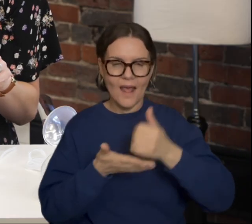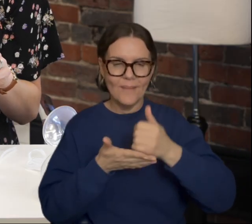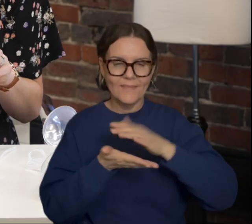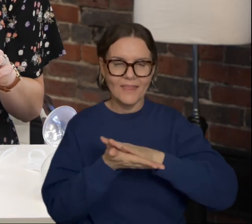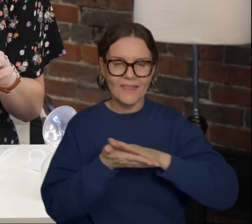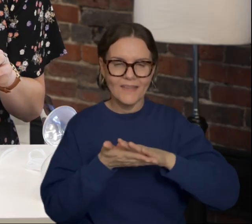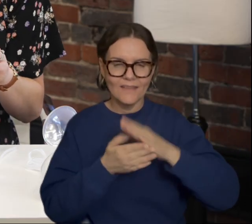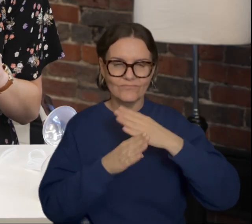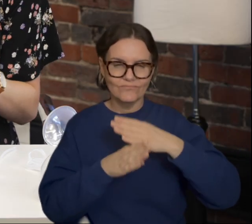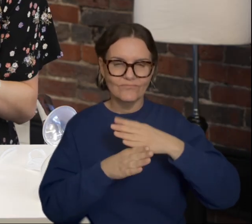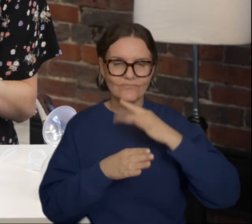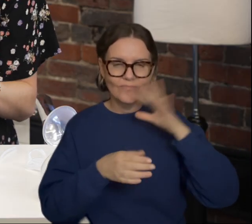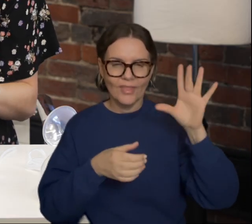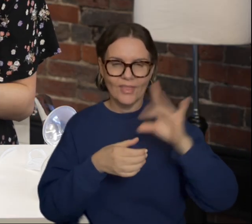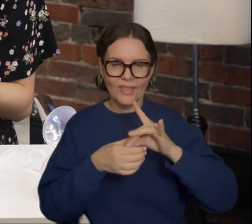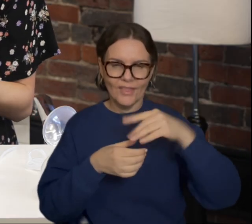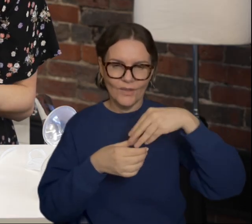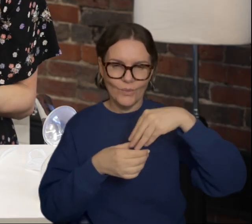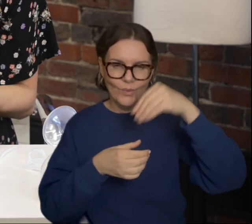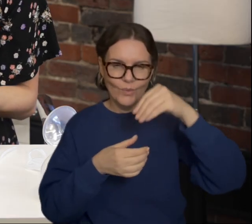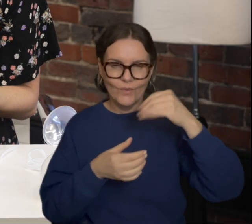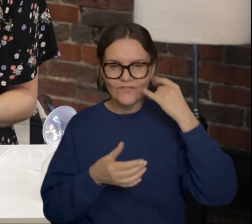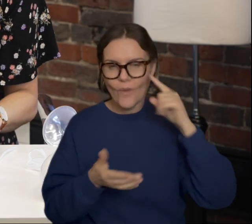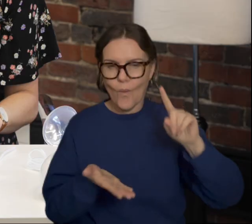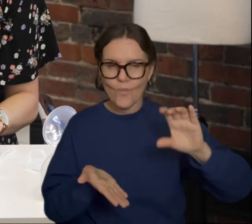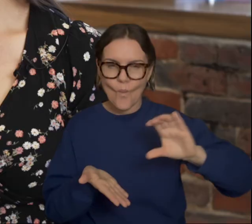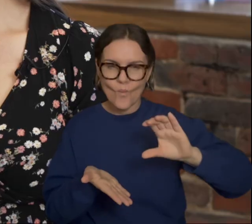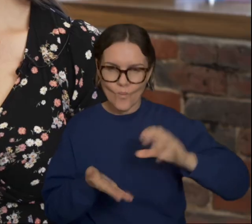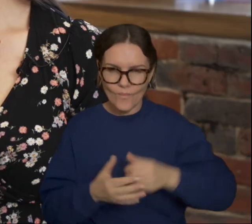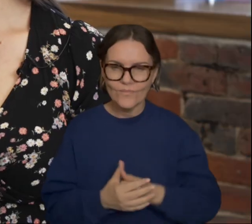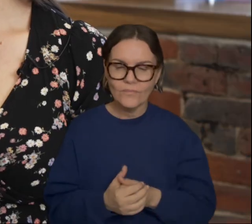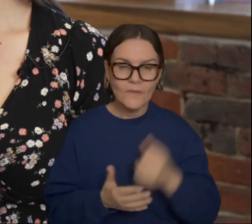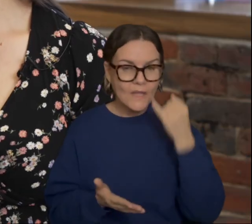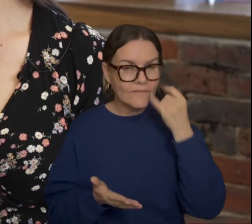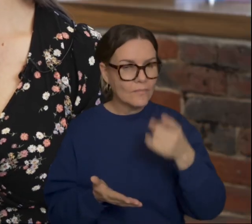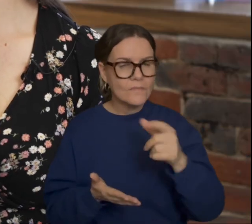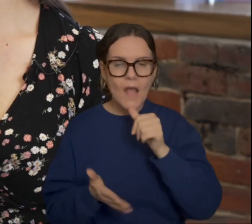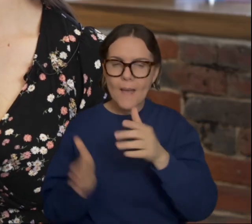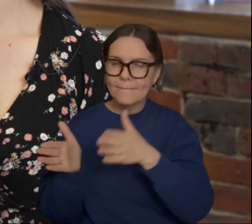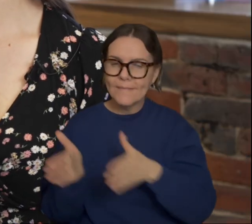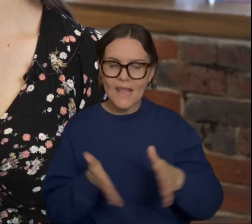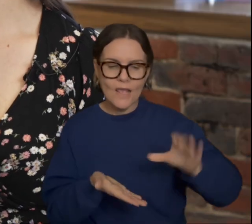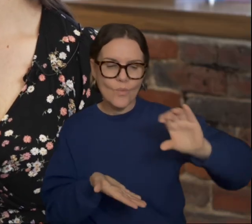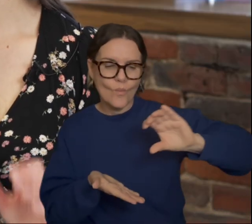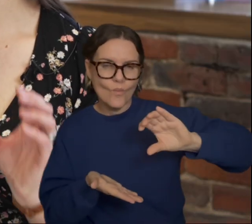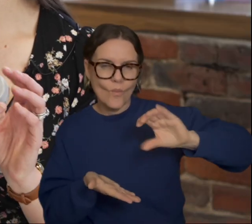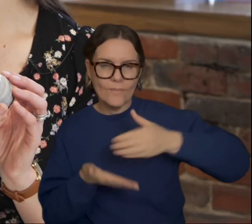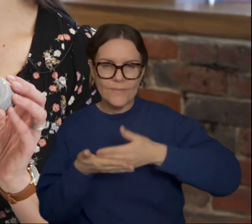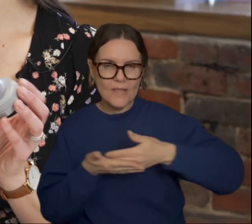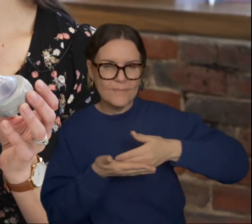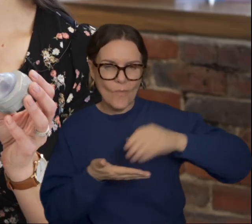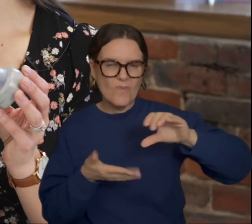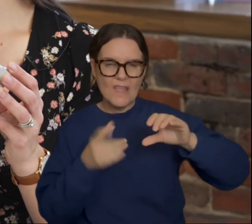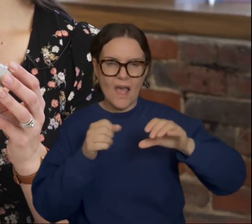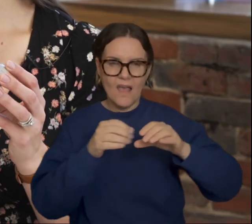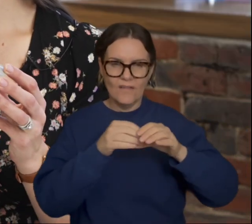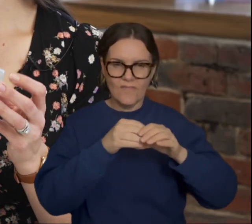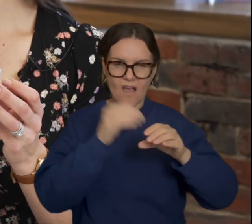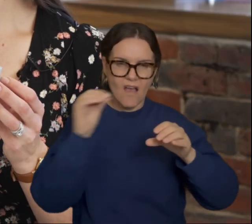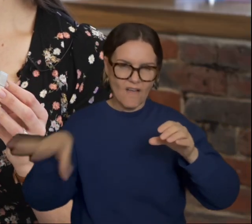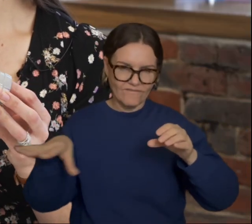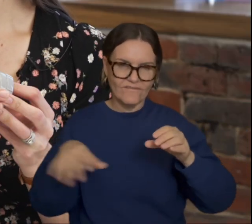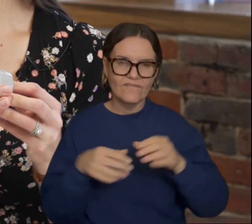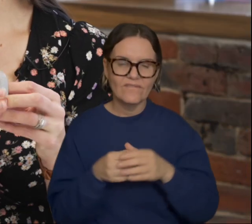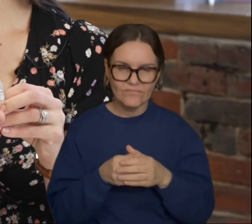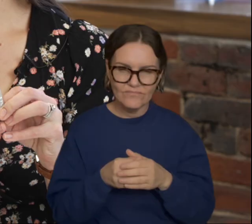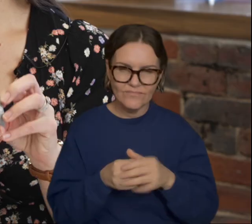leaking. Now inside, you have the nipple here. If you choose not to use this as a feeding bottle, you can